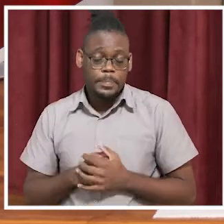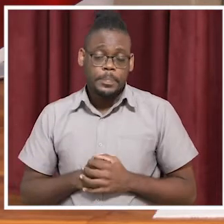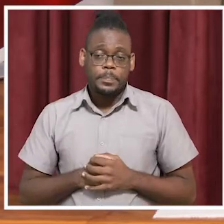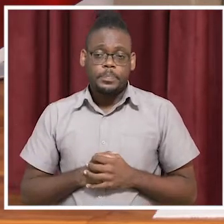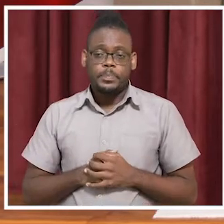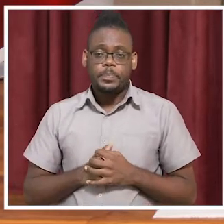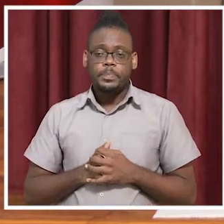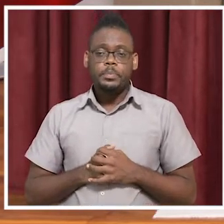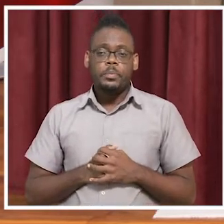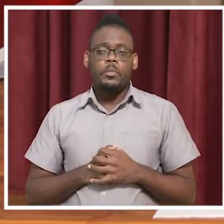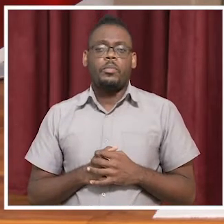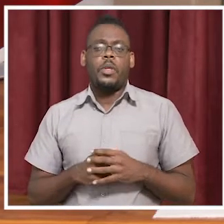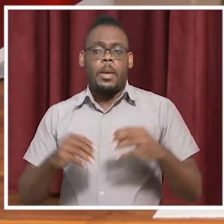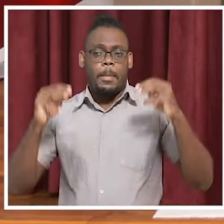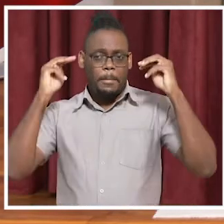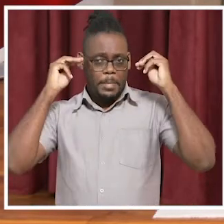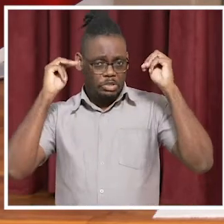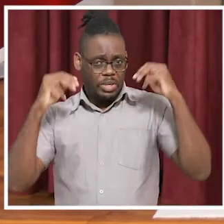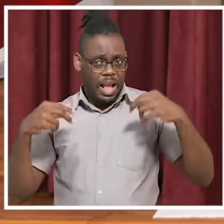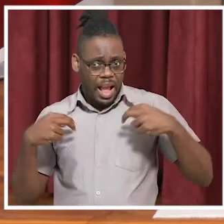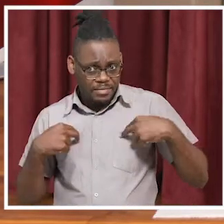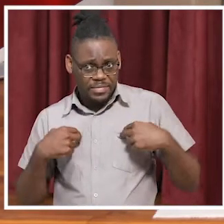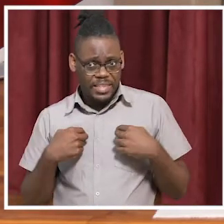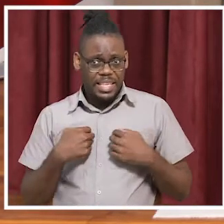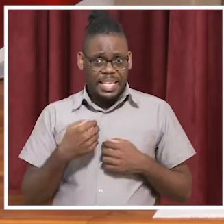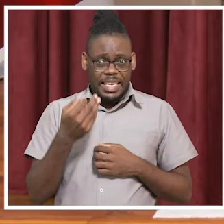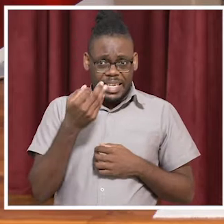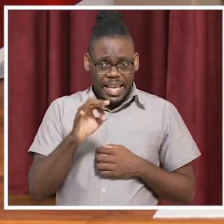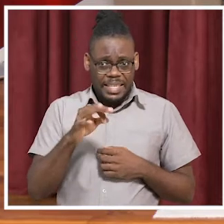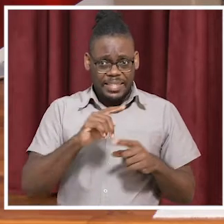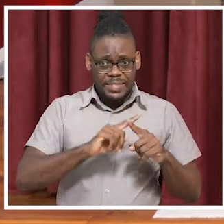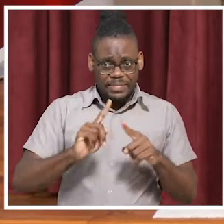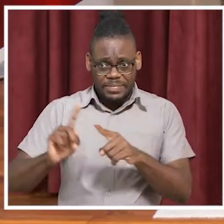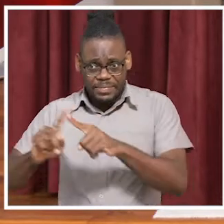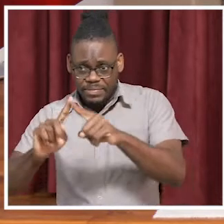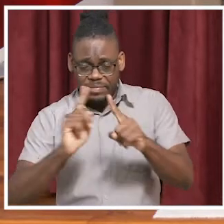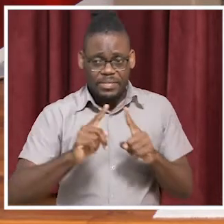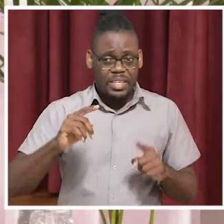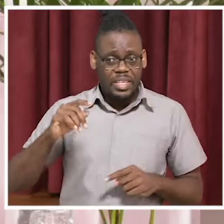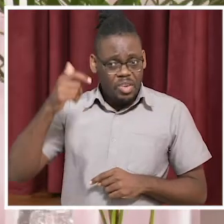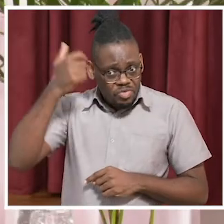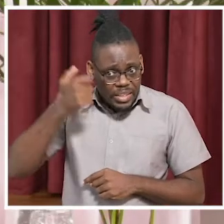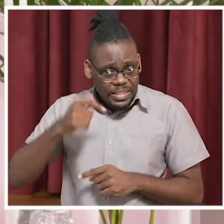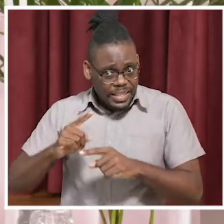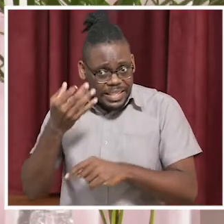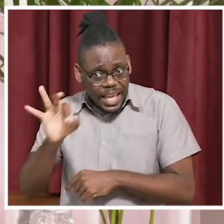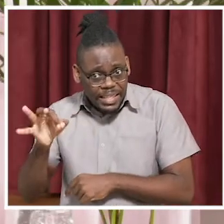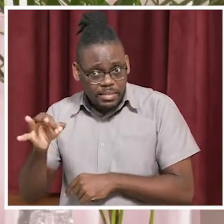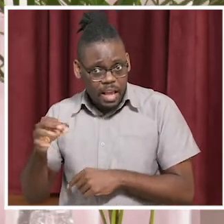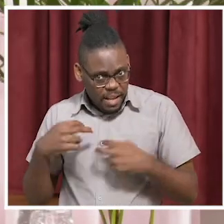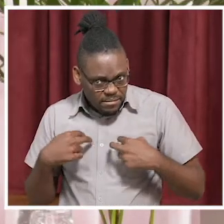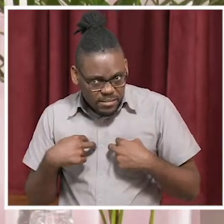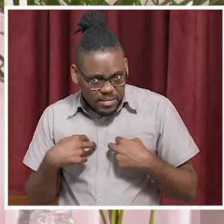19 different types of grants. So I'm not going to have you go through that entire list. So we have a range of grants under